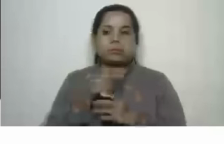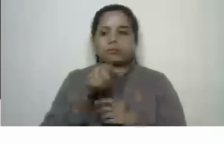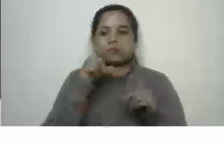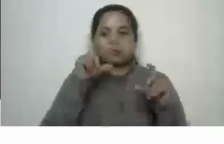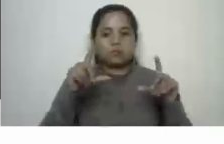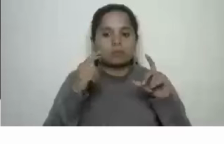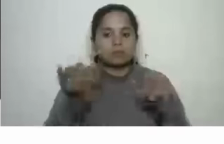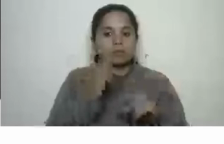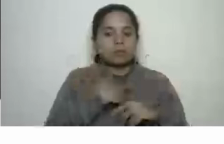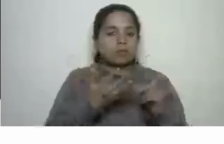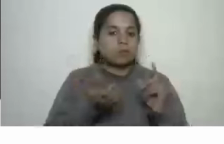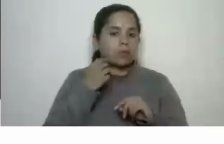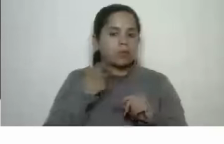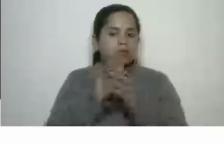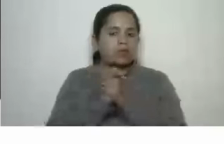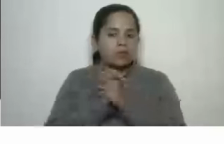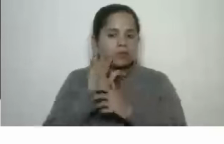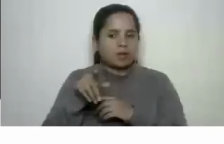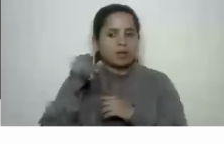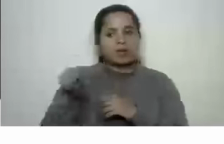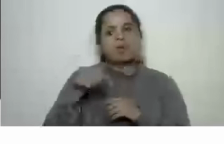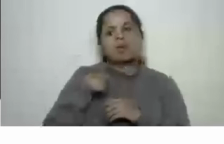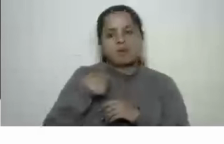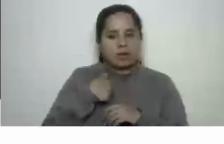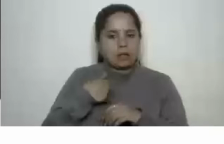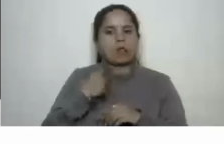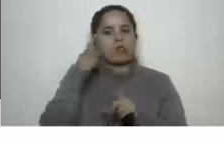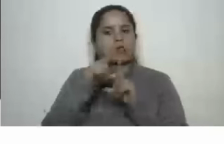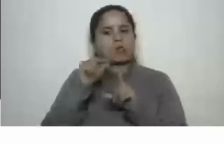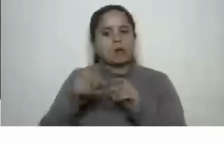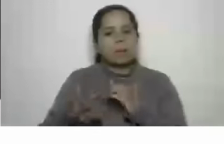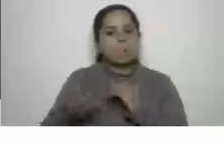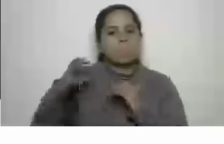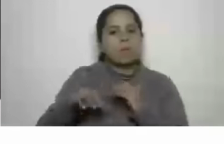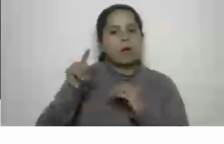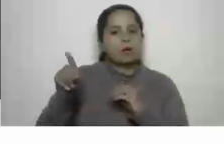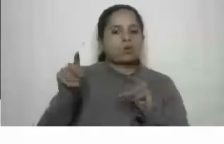a project my dear friend Faisal and I did for Bangladeshi context.